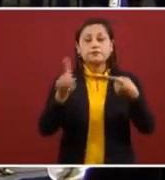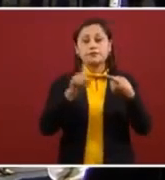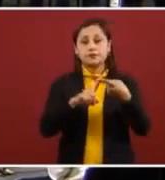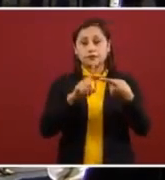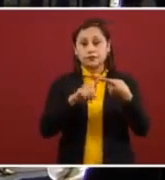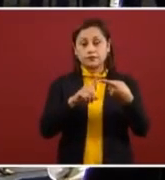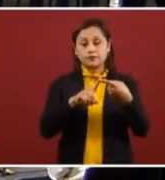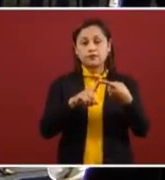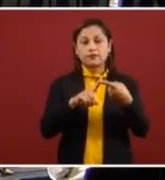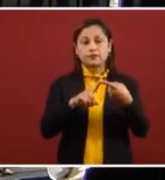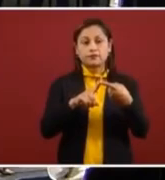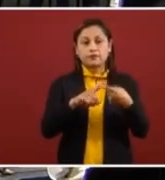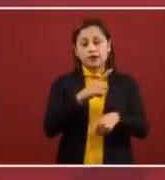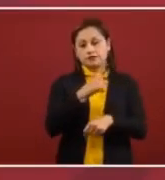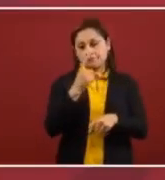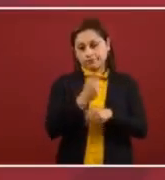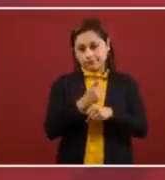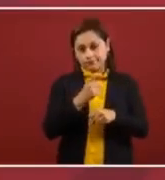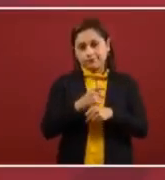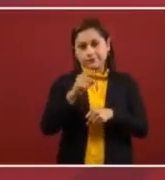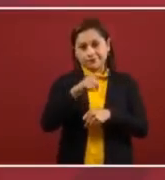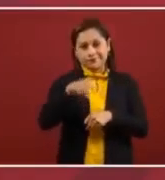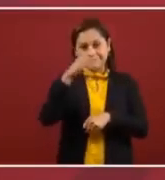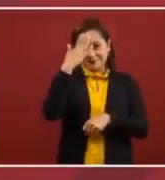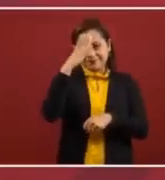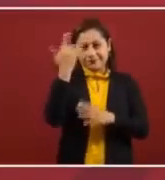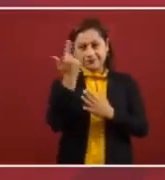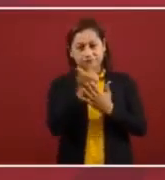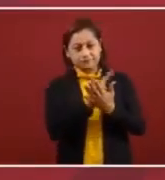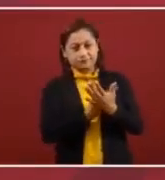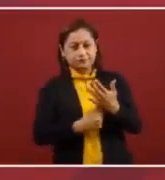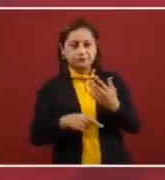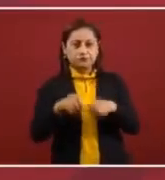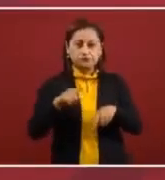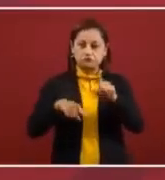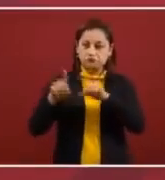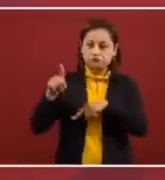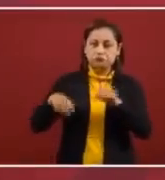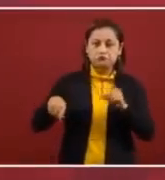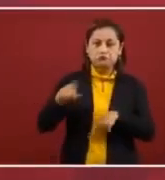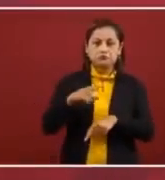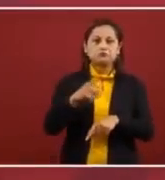like every Monday, it's the who's who in the prices of combustibles.